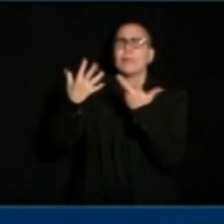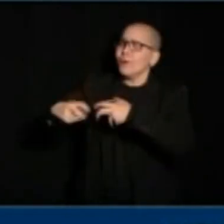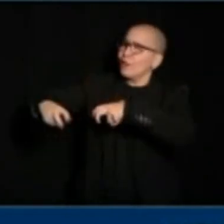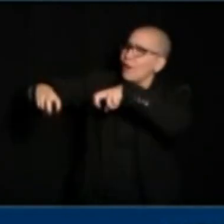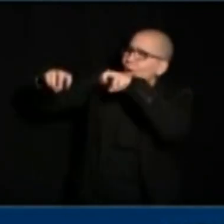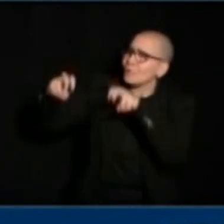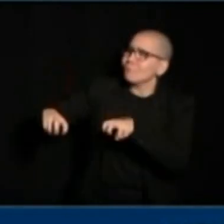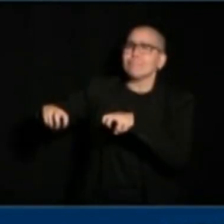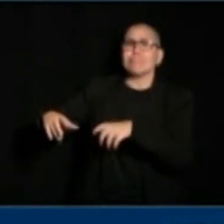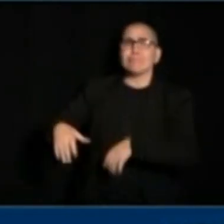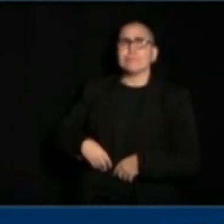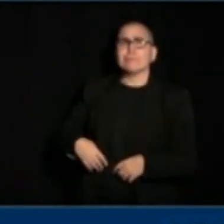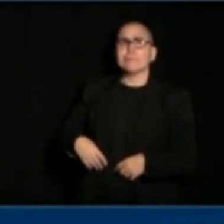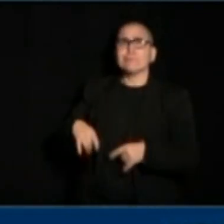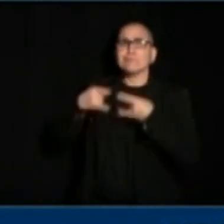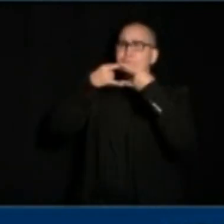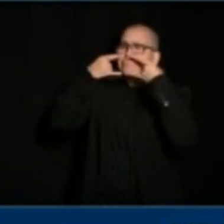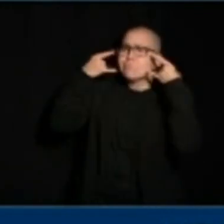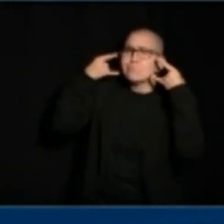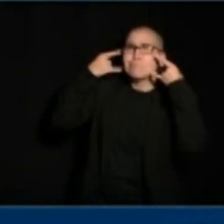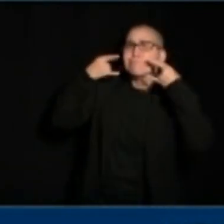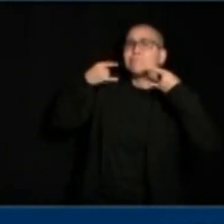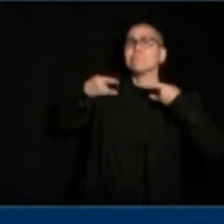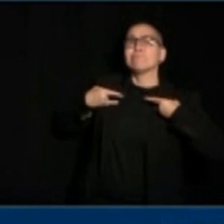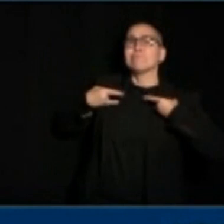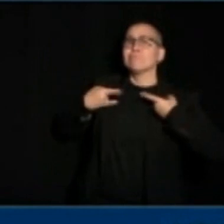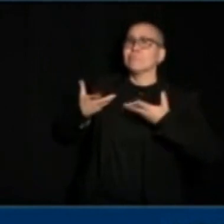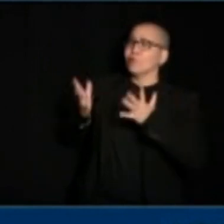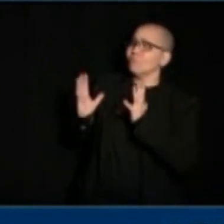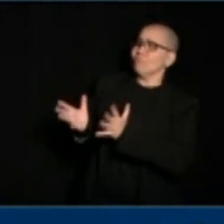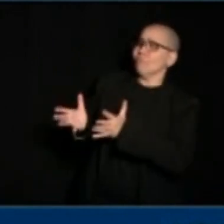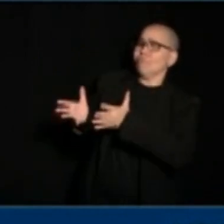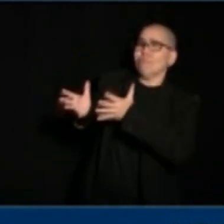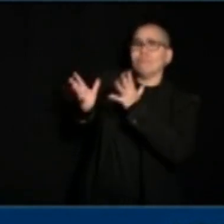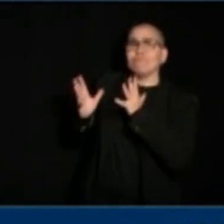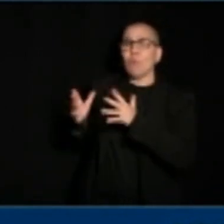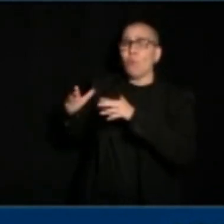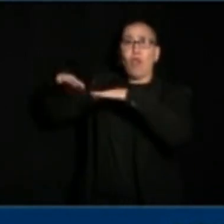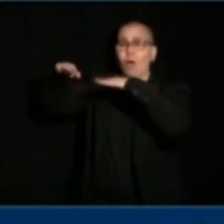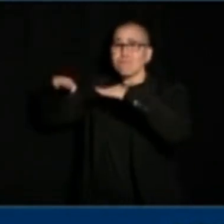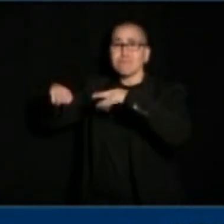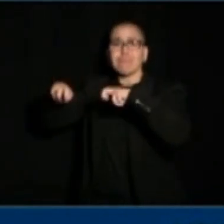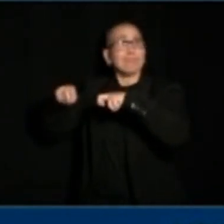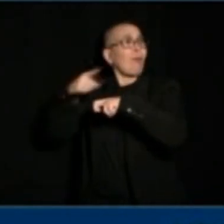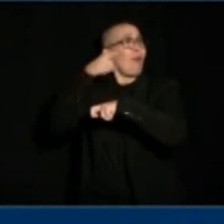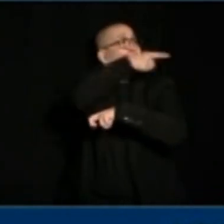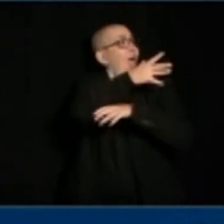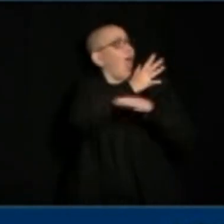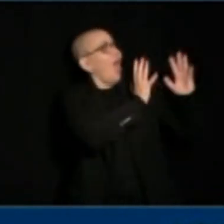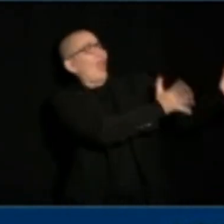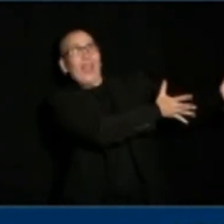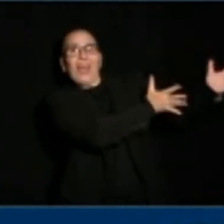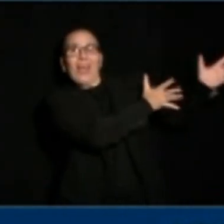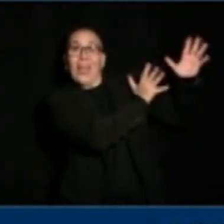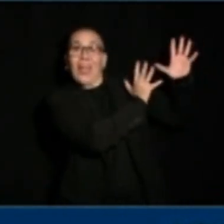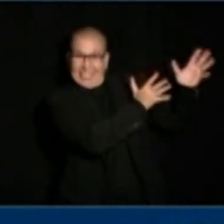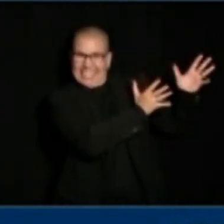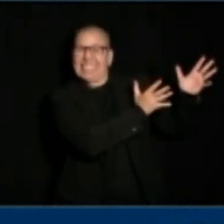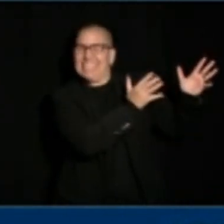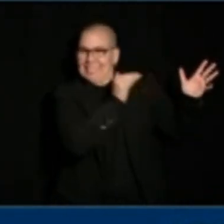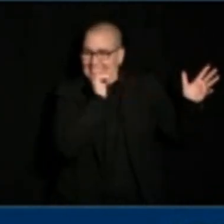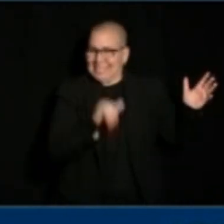your family, all of those things have led to not one big super spreader event, but